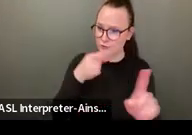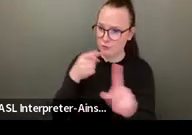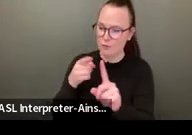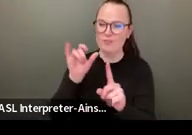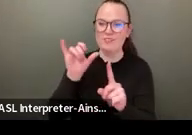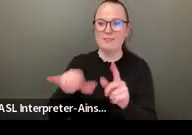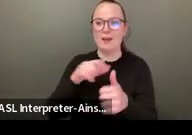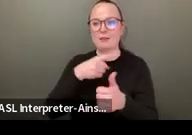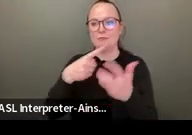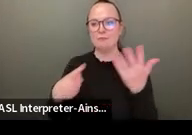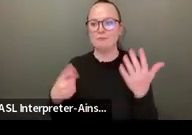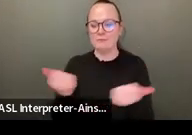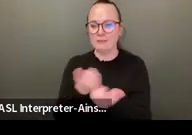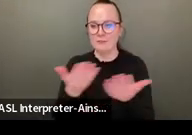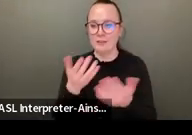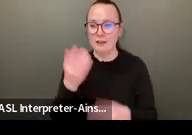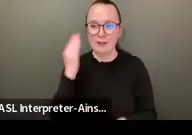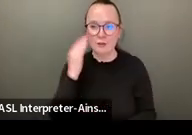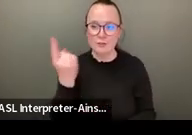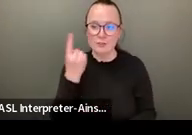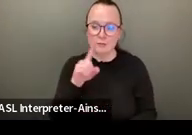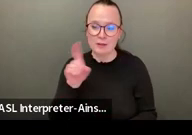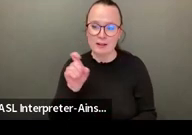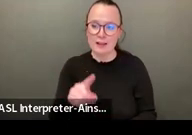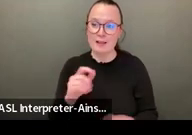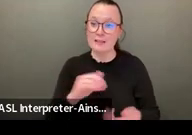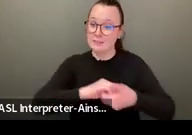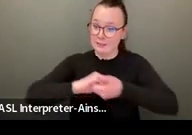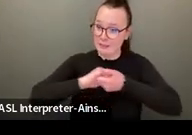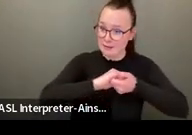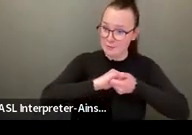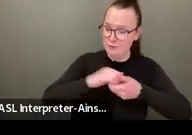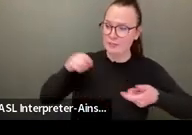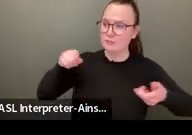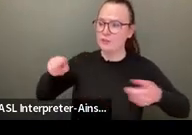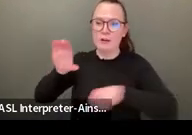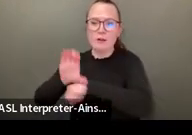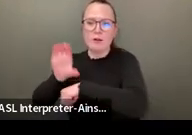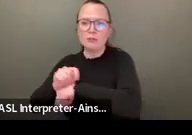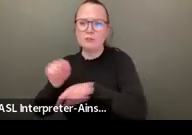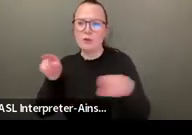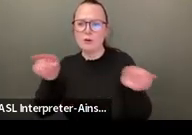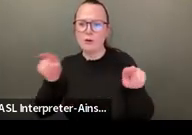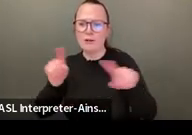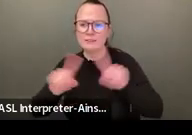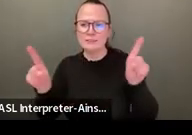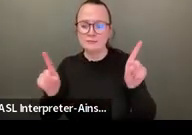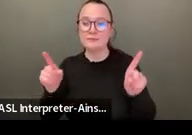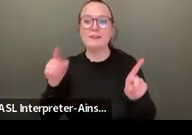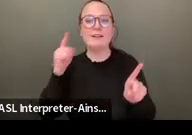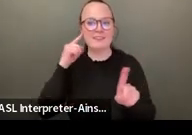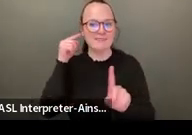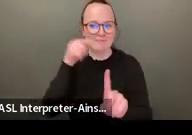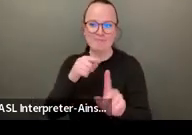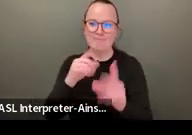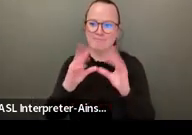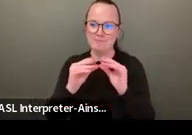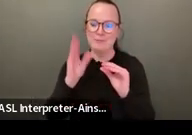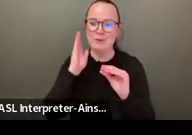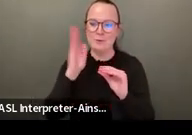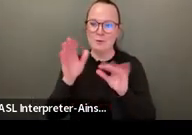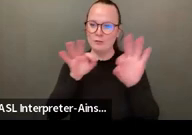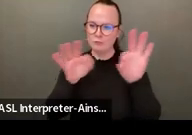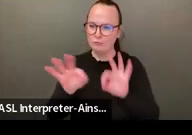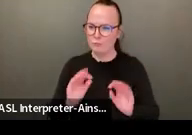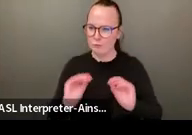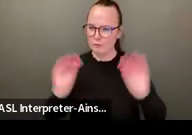about the collaboration versus consultation. And I think this will be, you know, have more information at this training